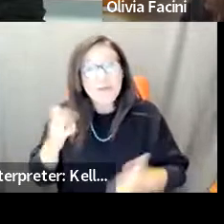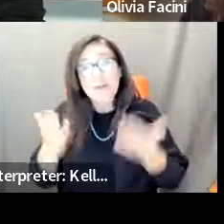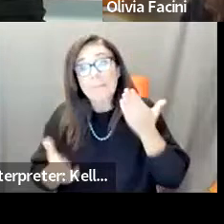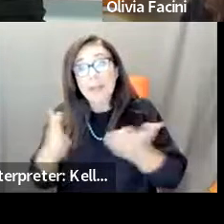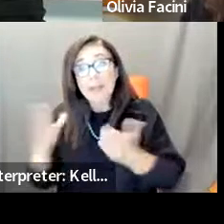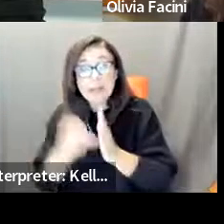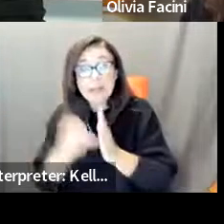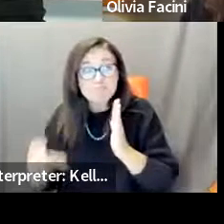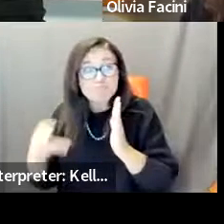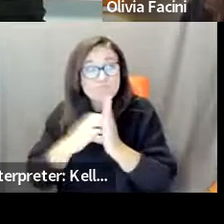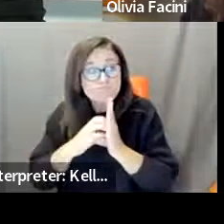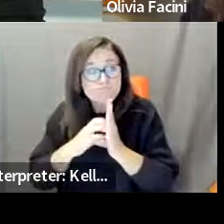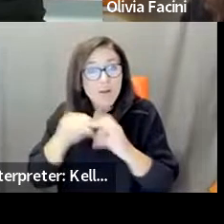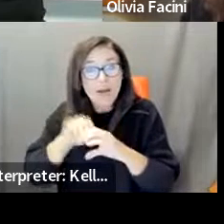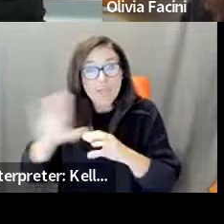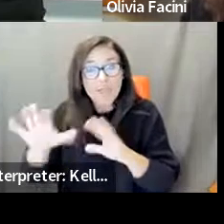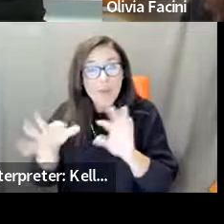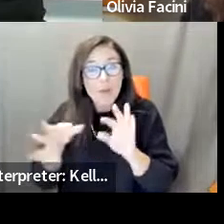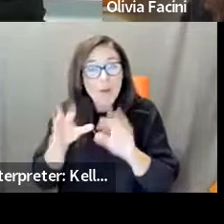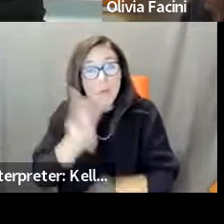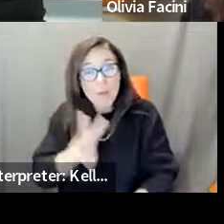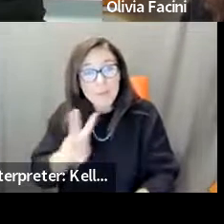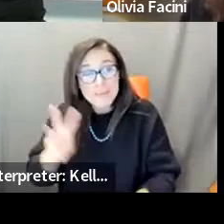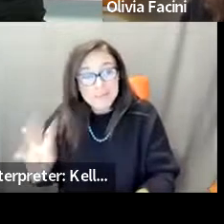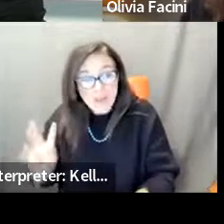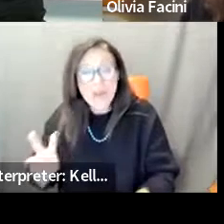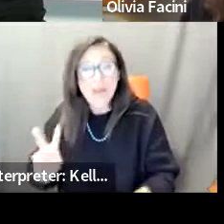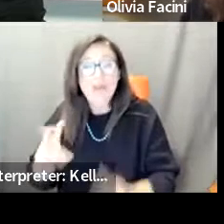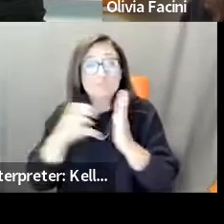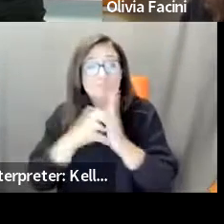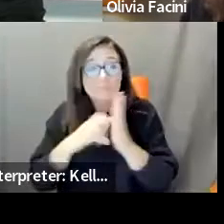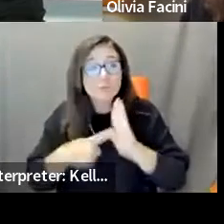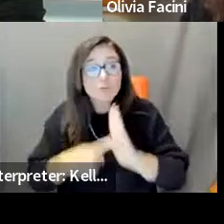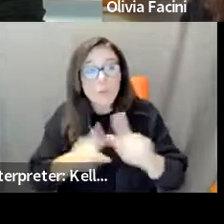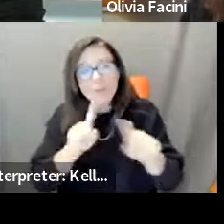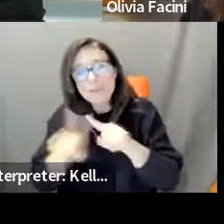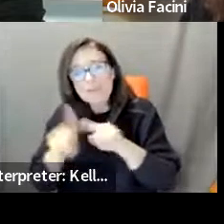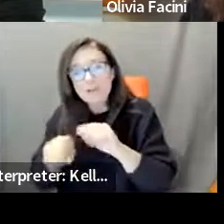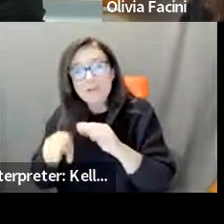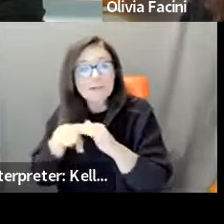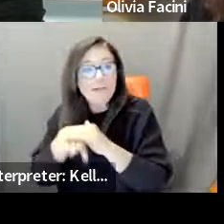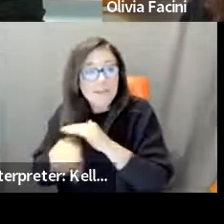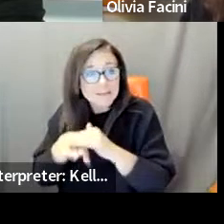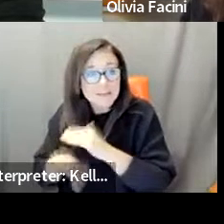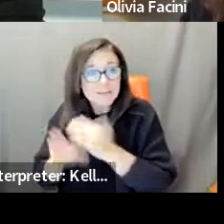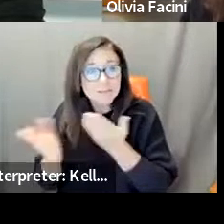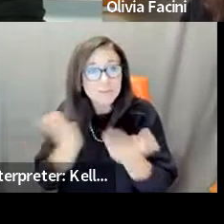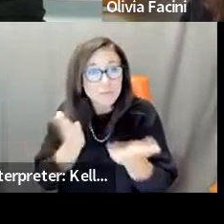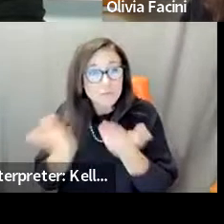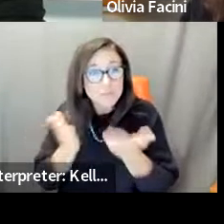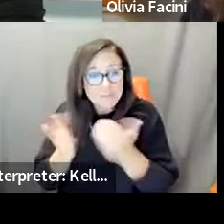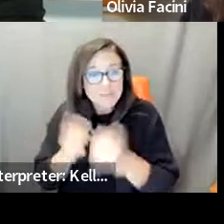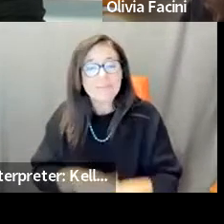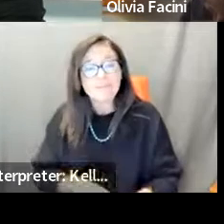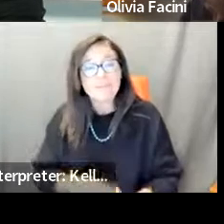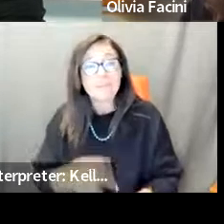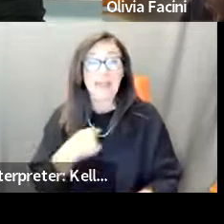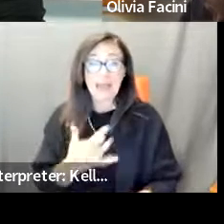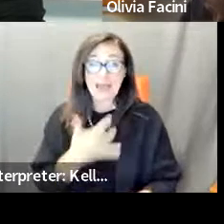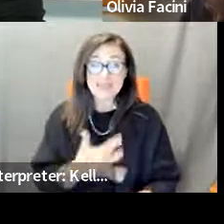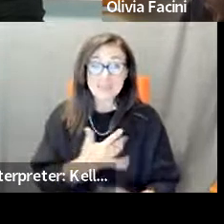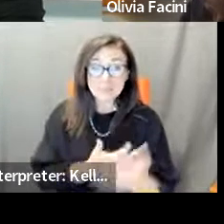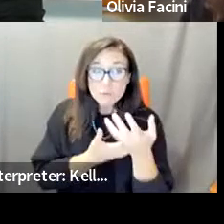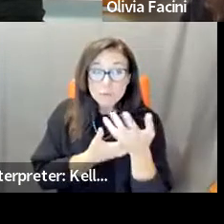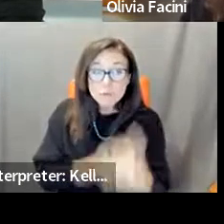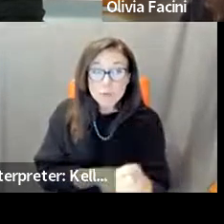description of what's happening when you are using these different access services. And I trust venues that don't make me